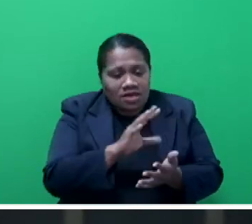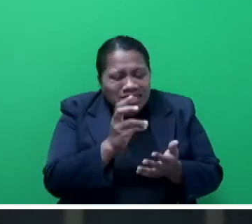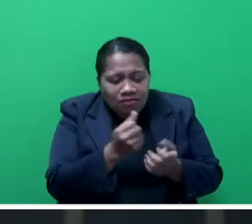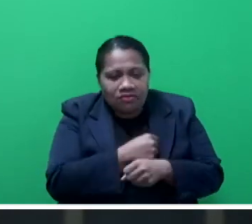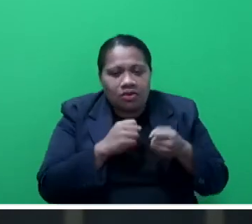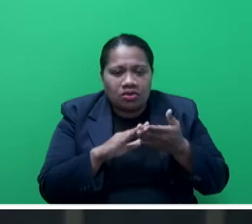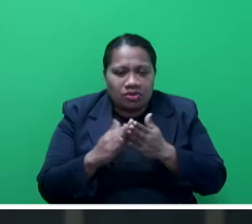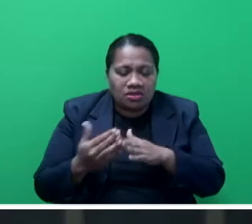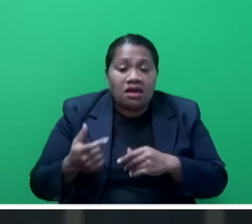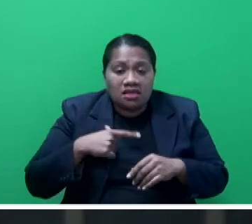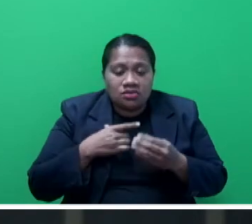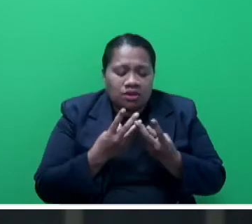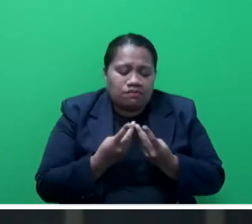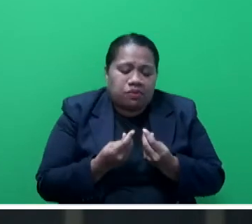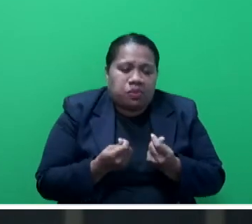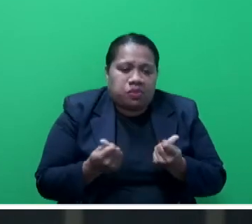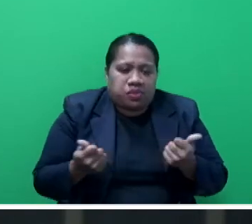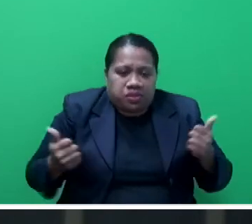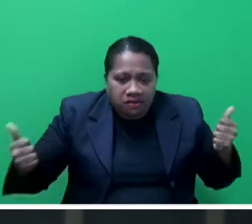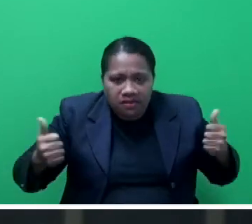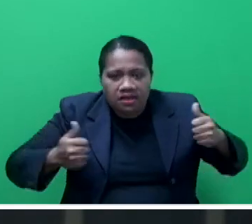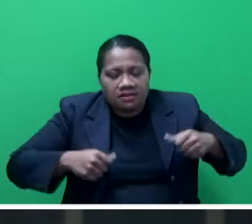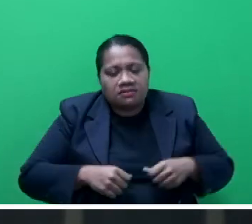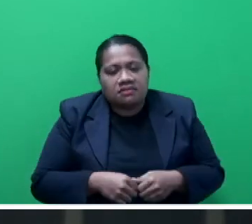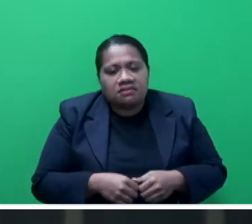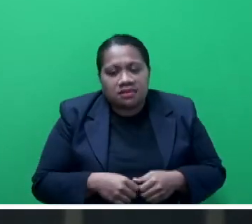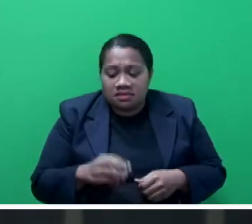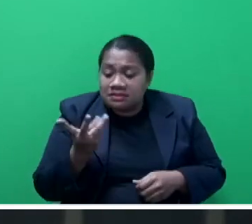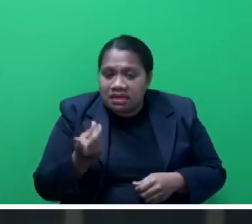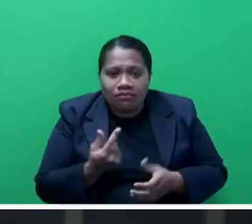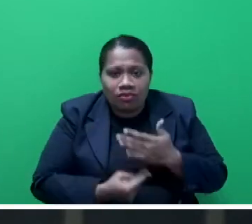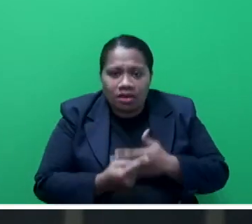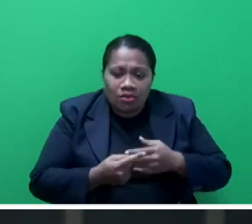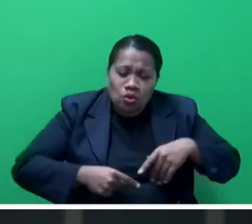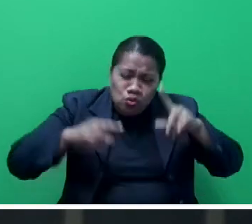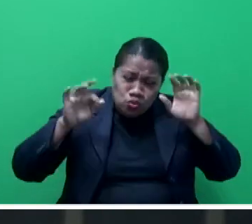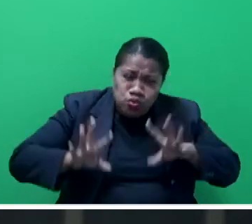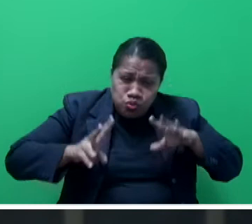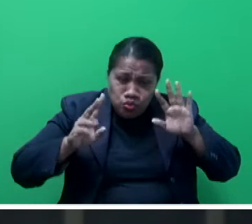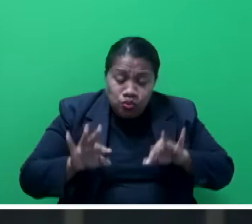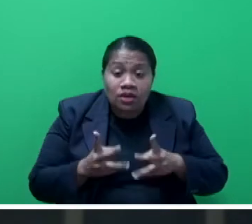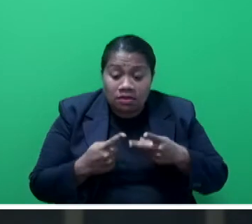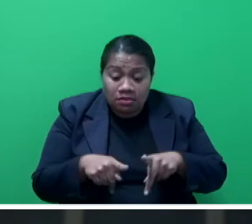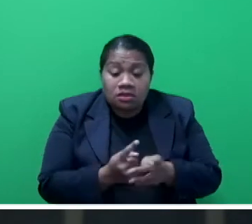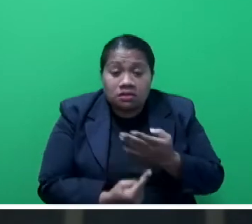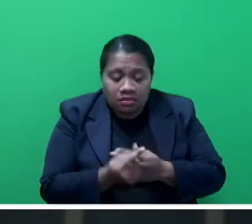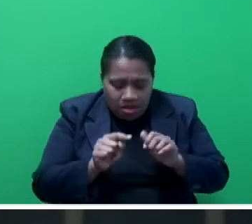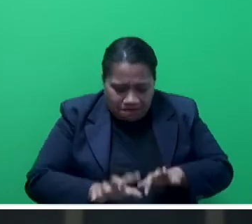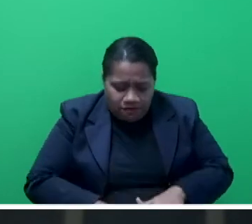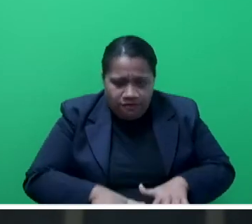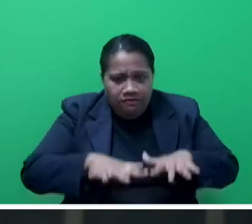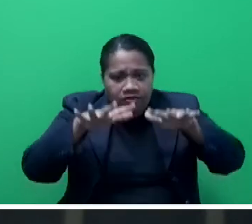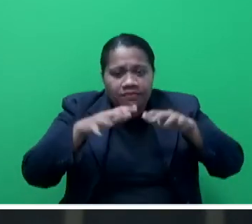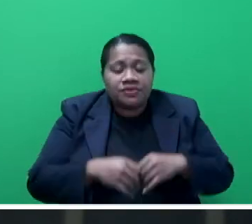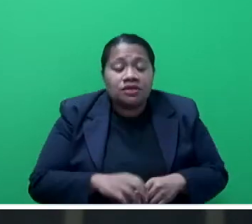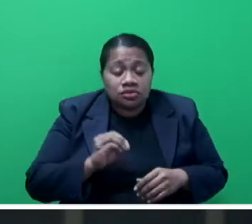drought and increasing rainfall in some instances, causing flooding. For the two recent tropical cyclones, Yasa and Ana, one of